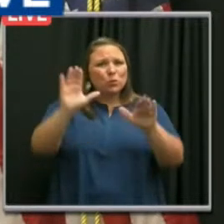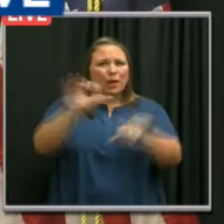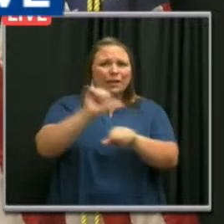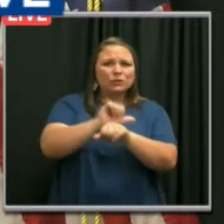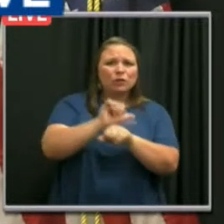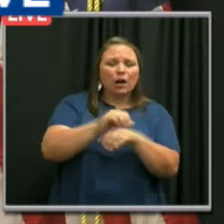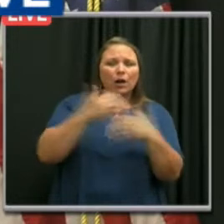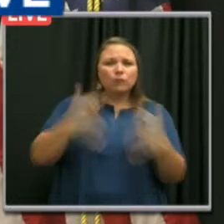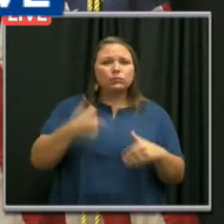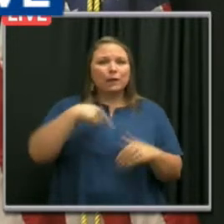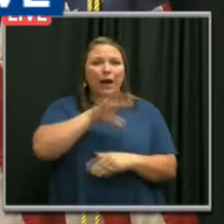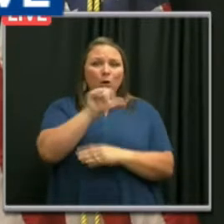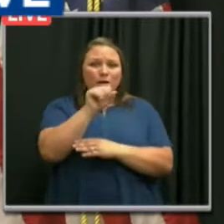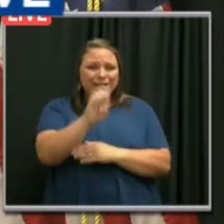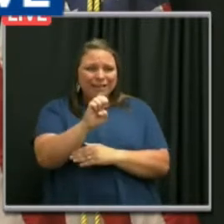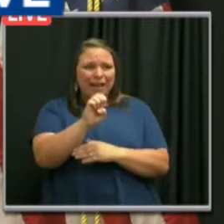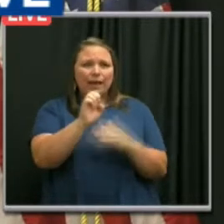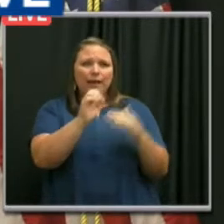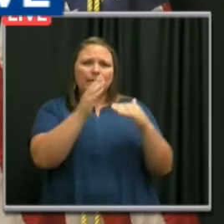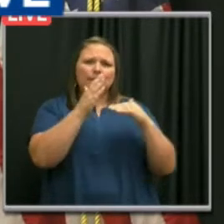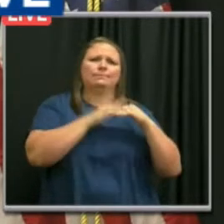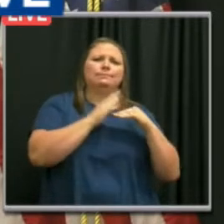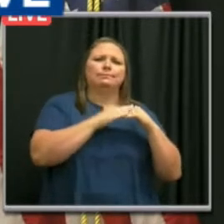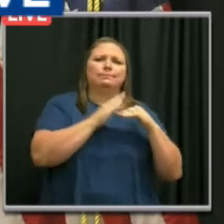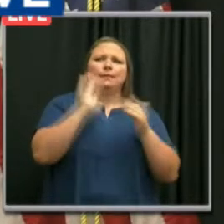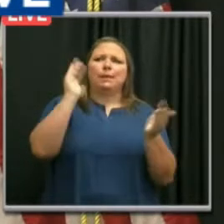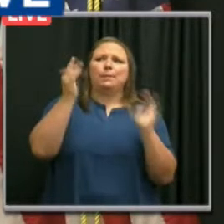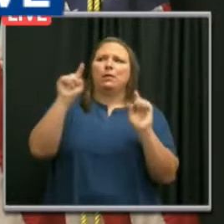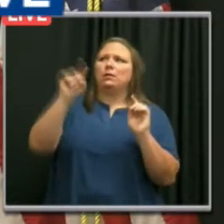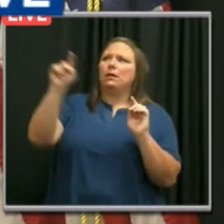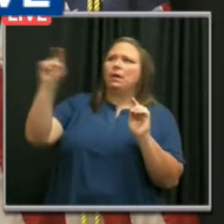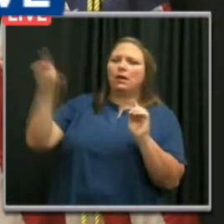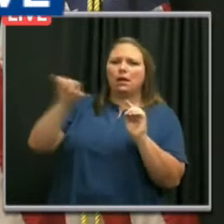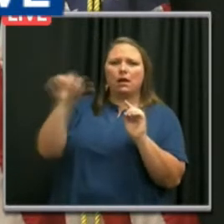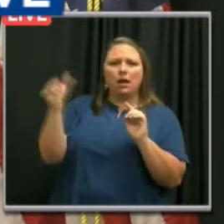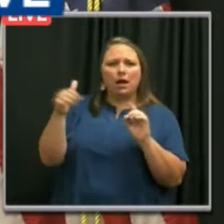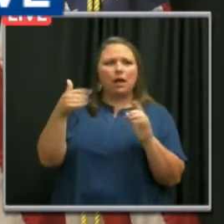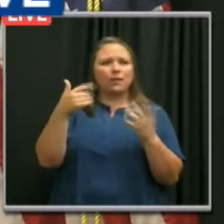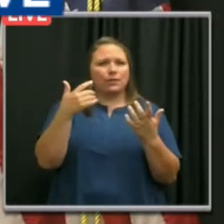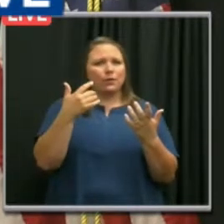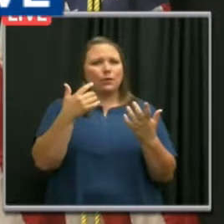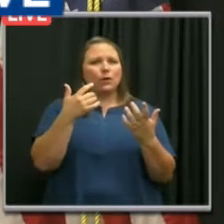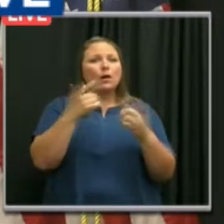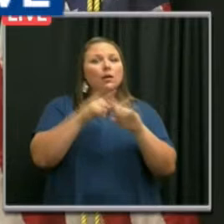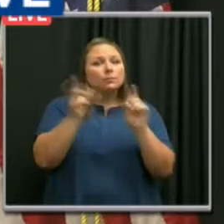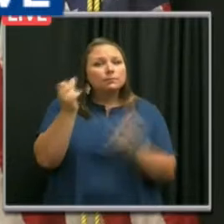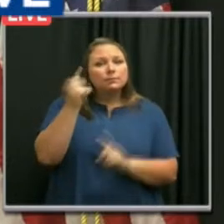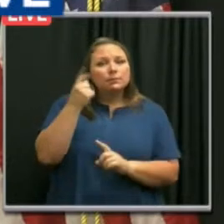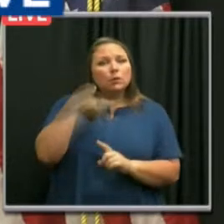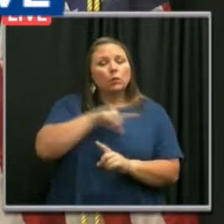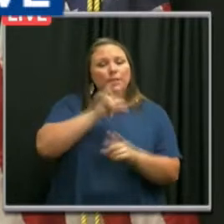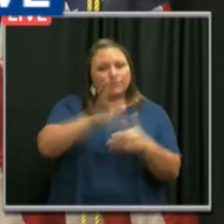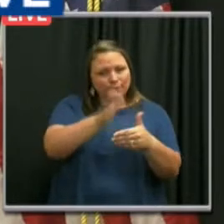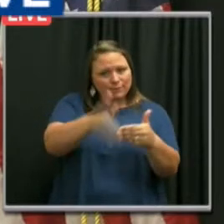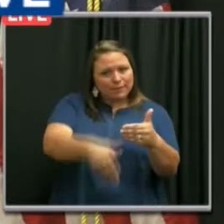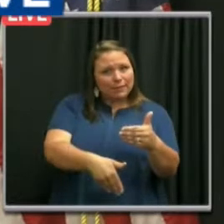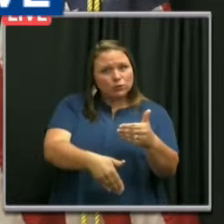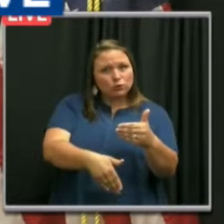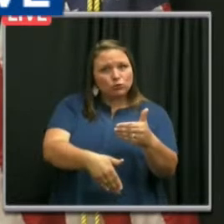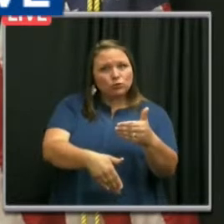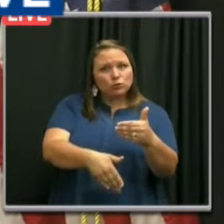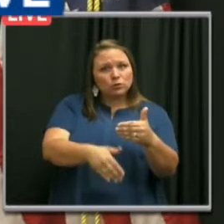Look at where our caseload is. This is unthinkably good at one point, but let's finish the job